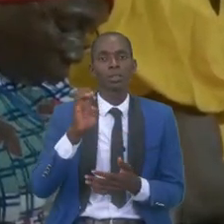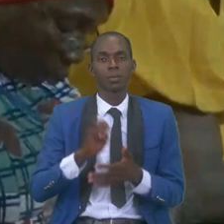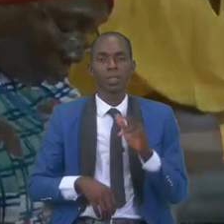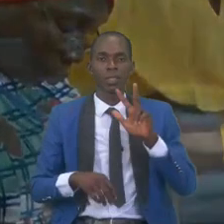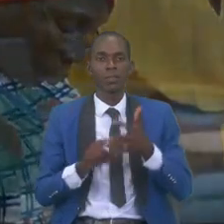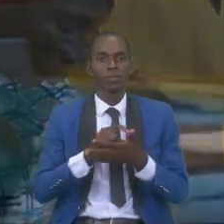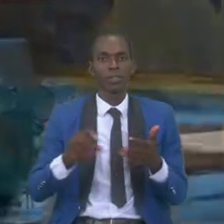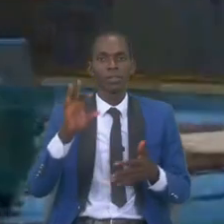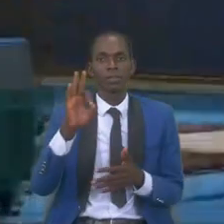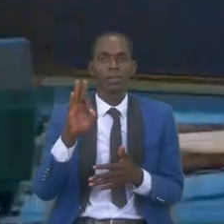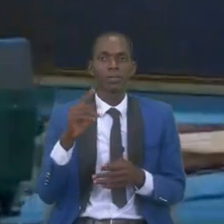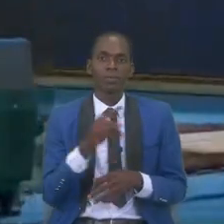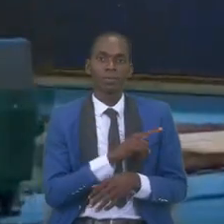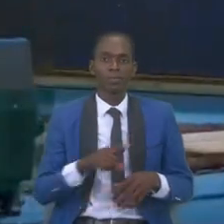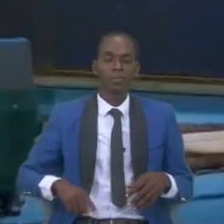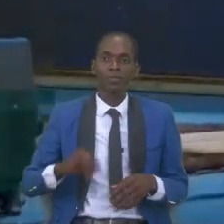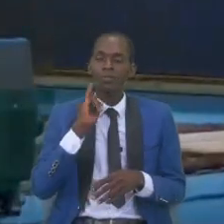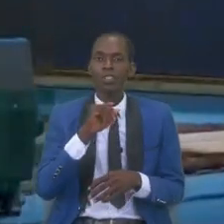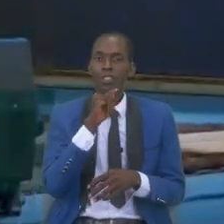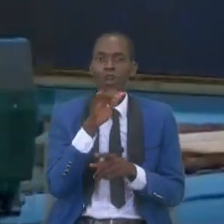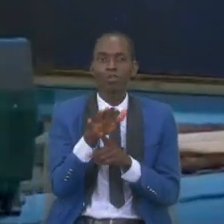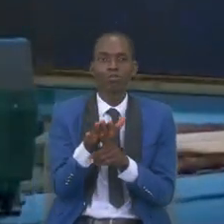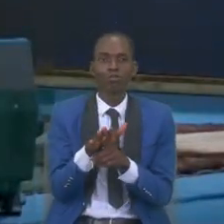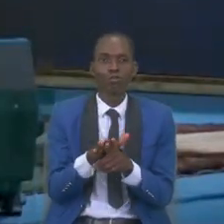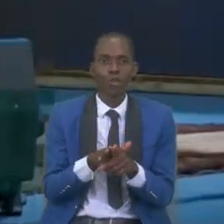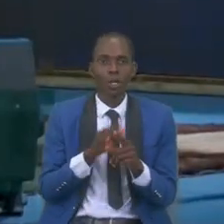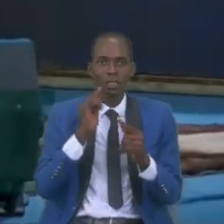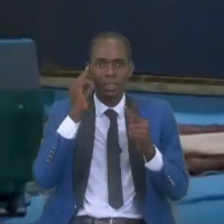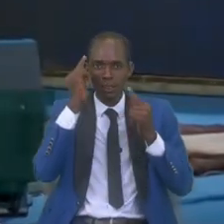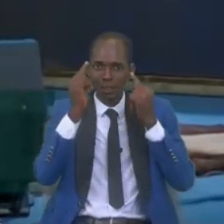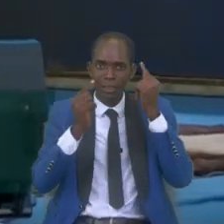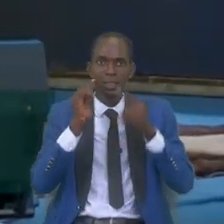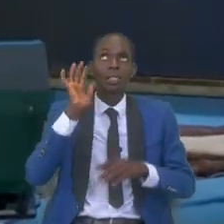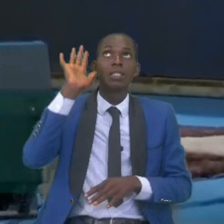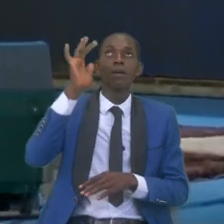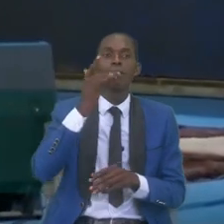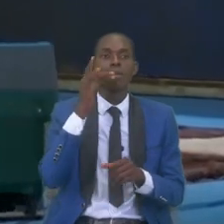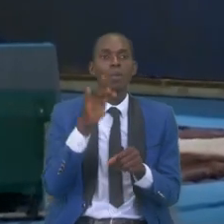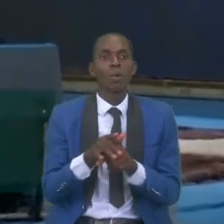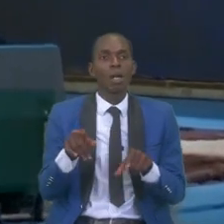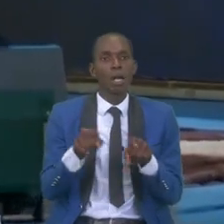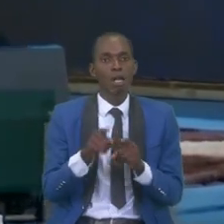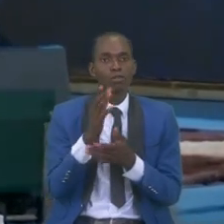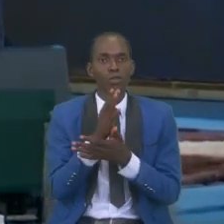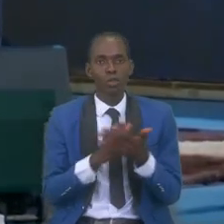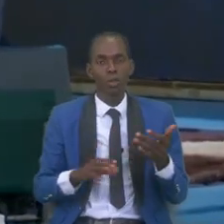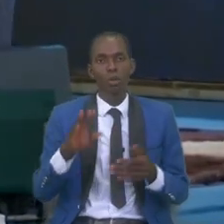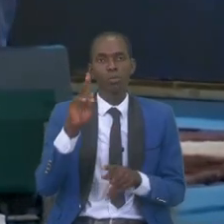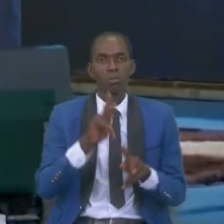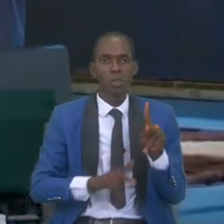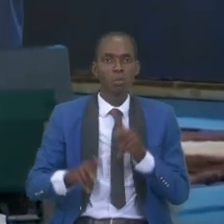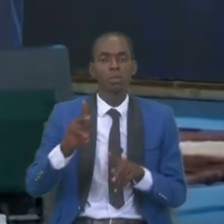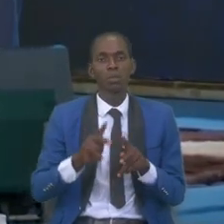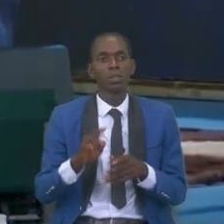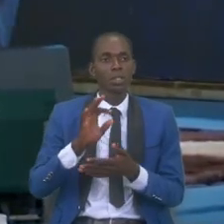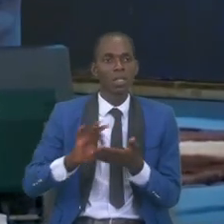The Lord is not slack concerning his promise, as some men count